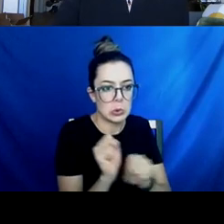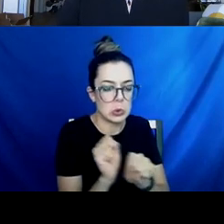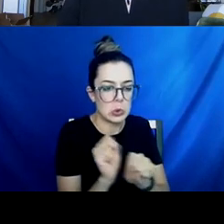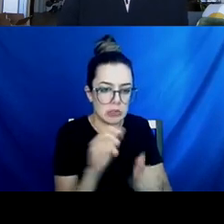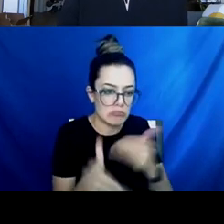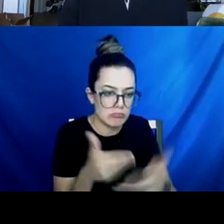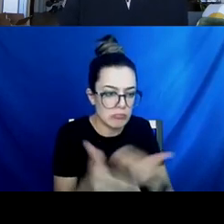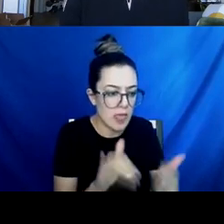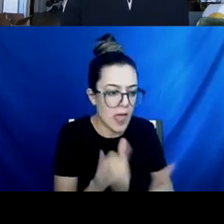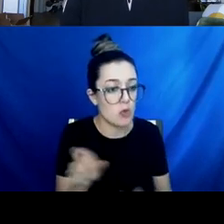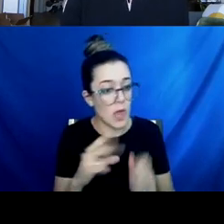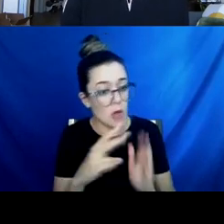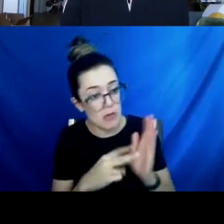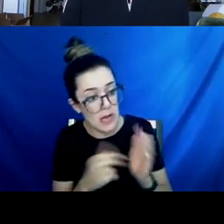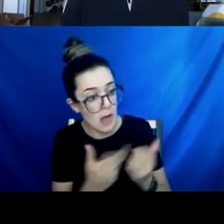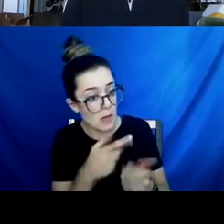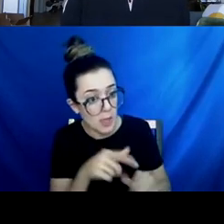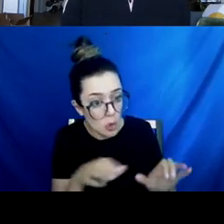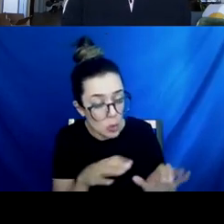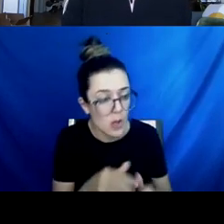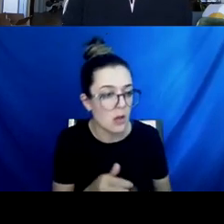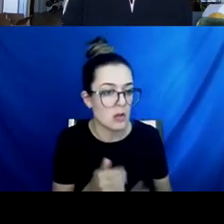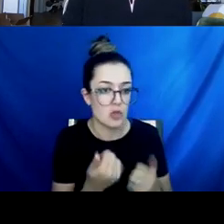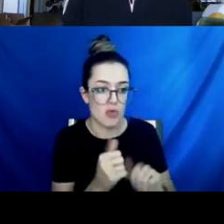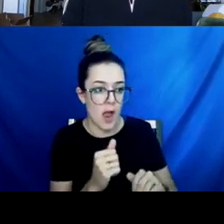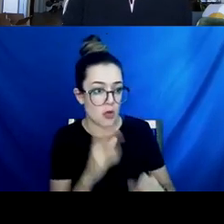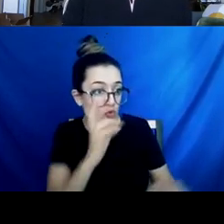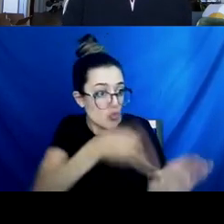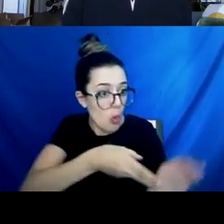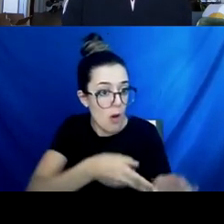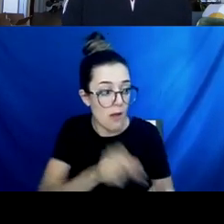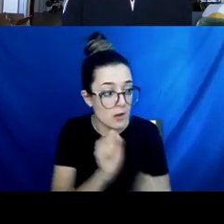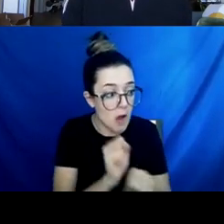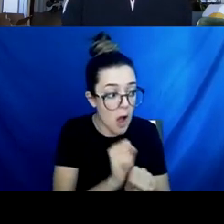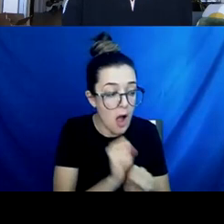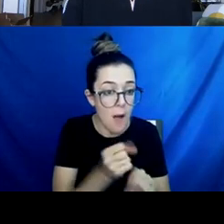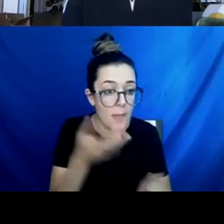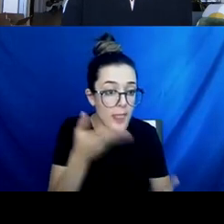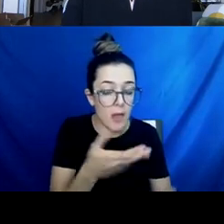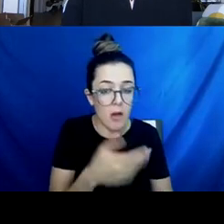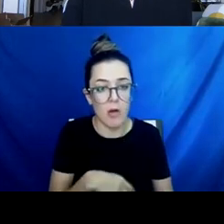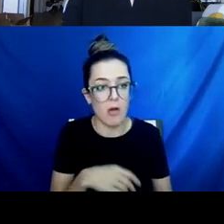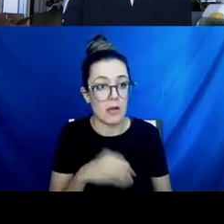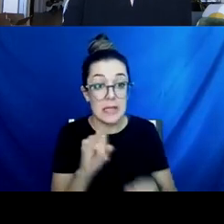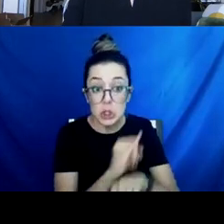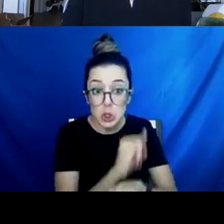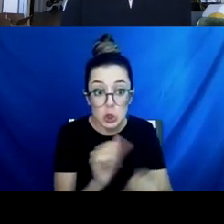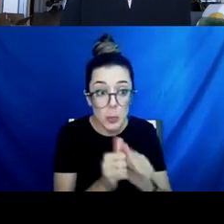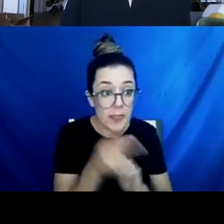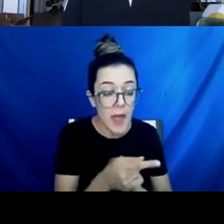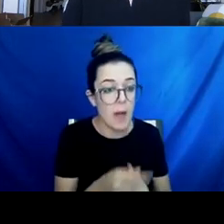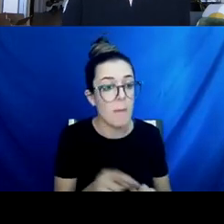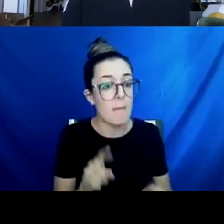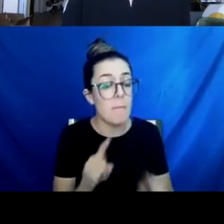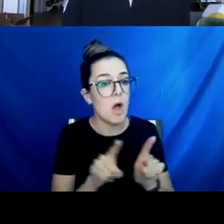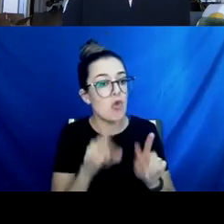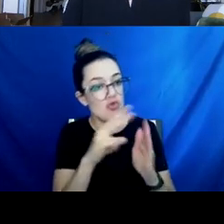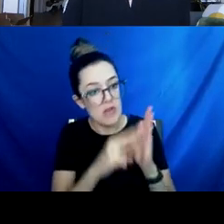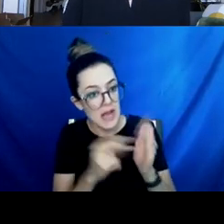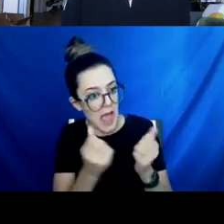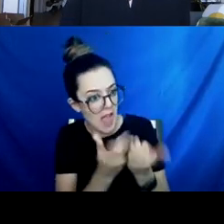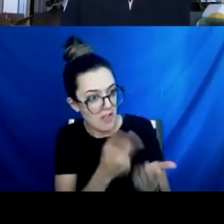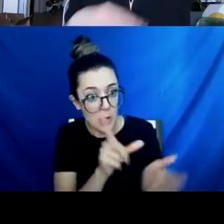to intern for them or look for a job with them. Also, read everything that they're publishing, because they're going to lead you